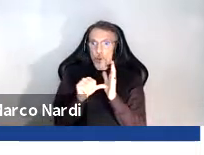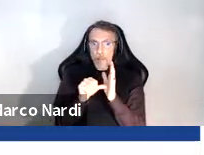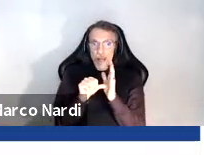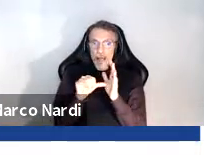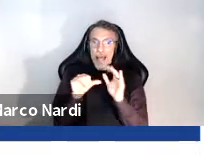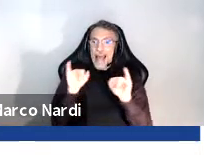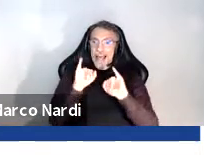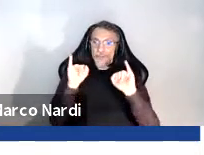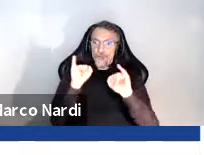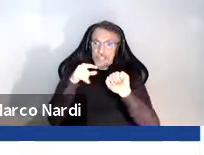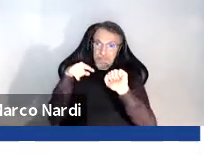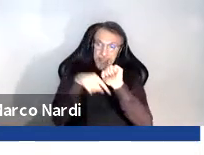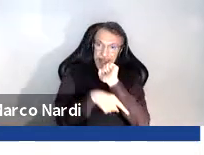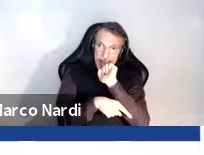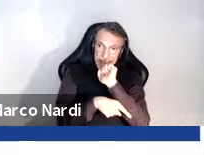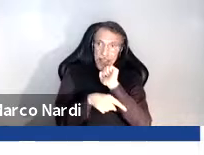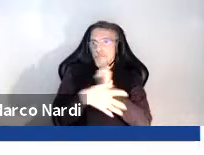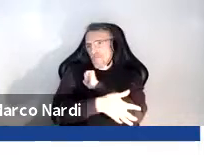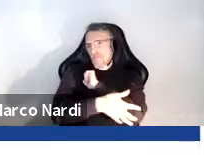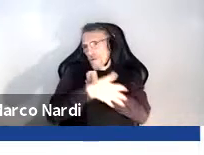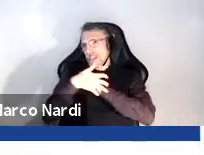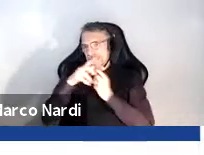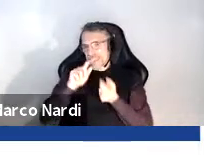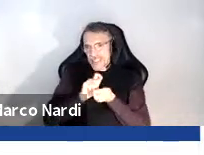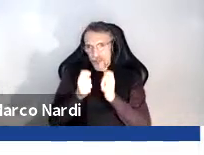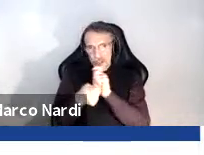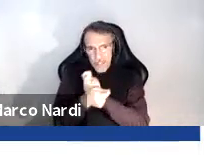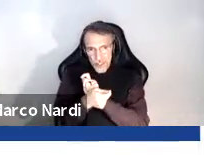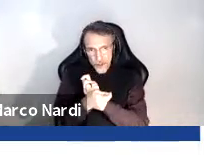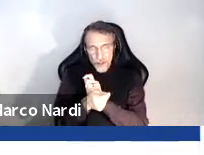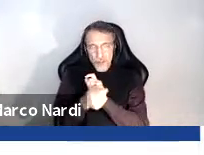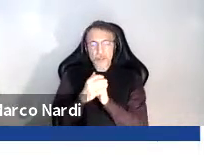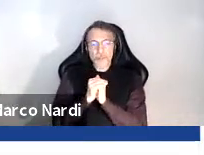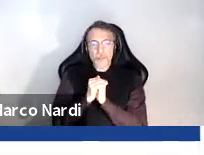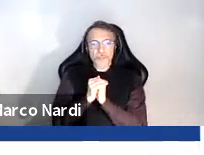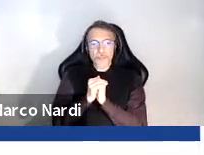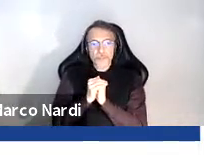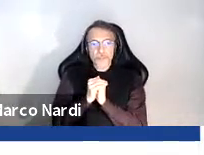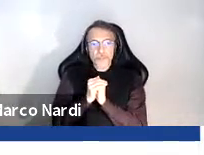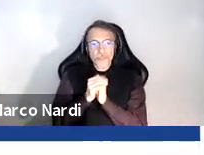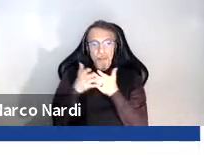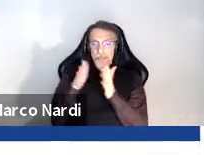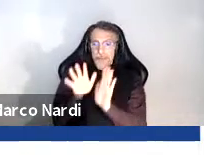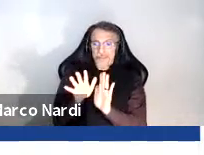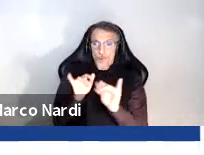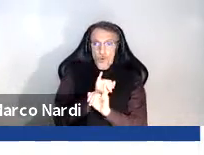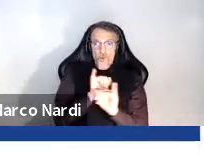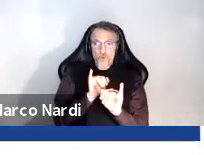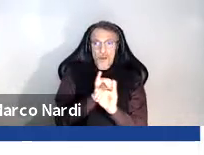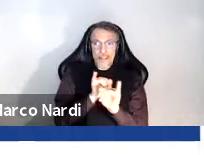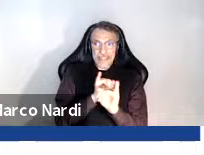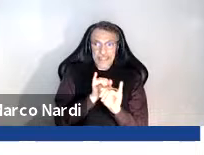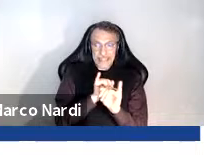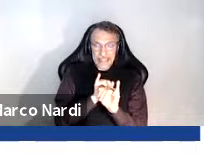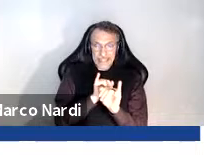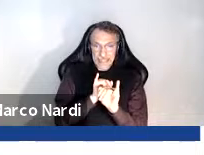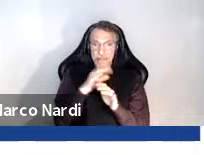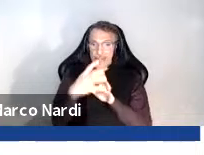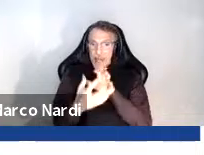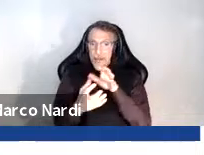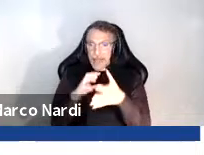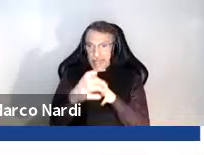debt, of extreme, excuse me, poverty changes. Okay. Before the crisis, extreme debt dynamics